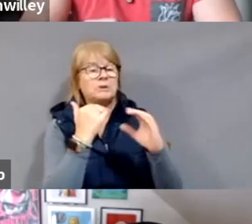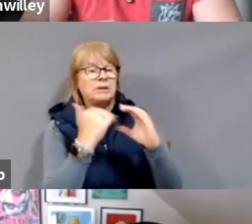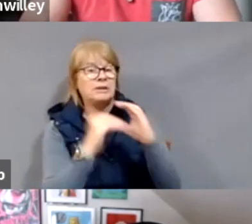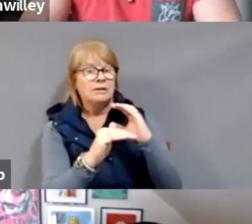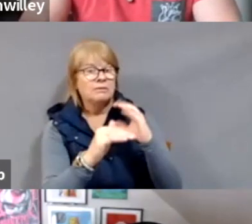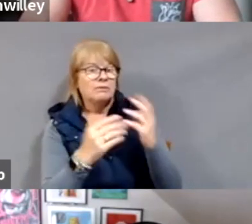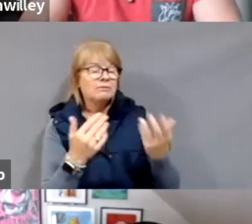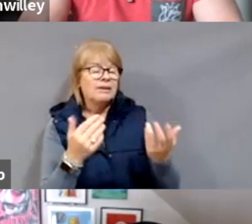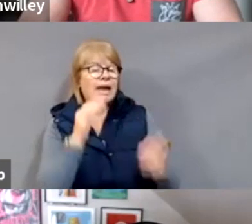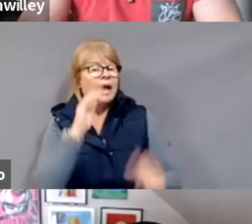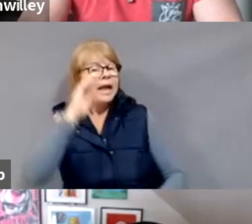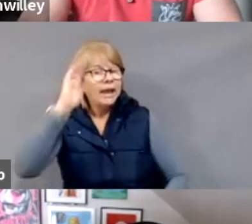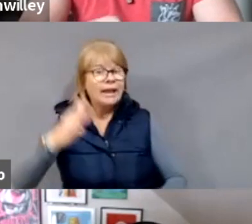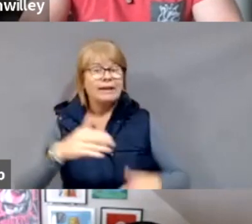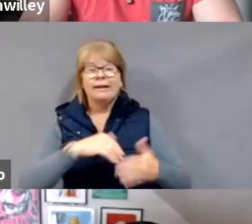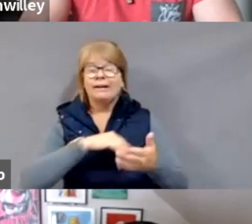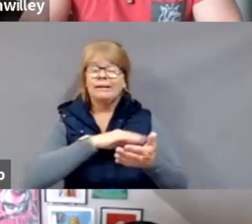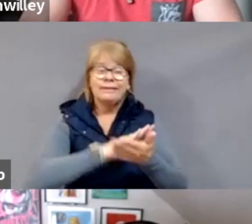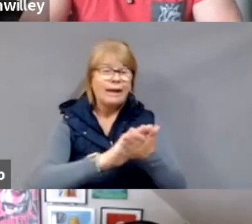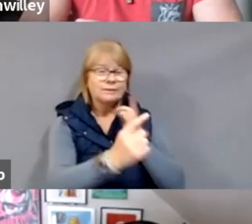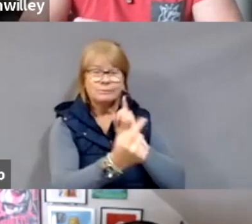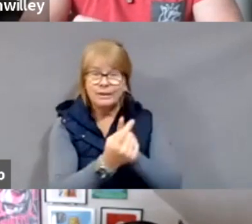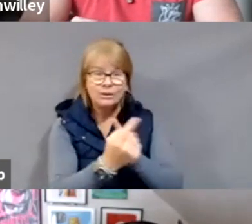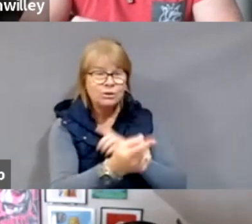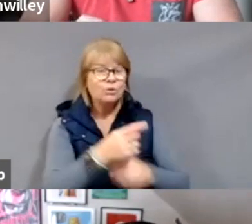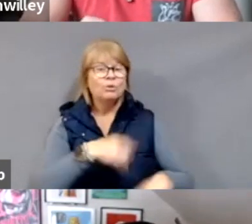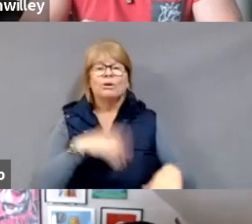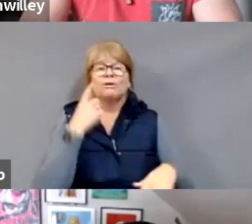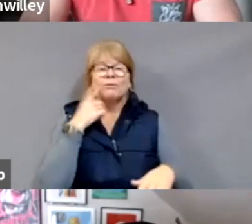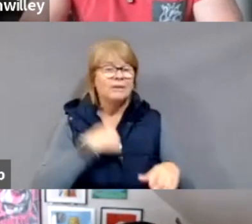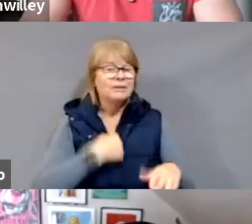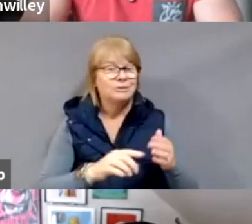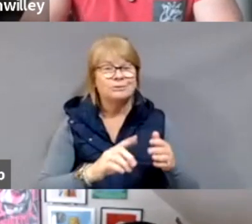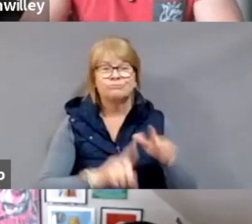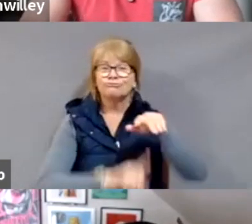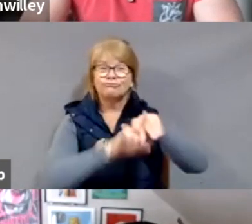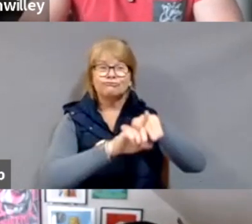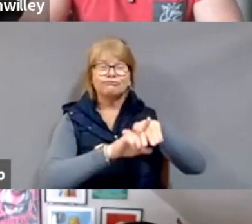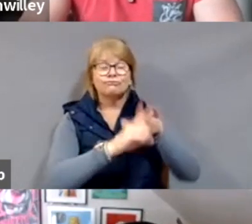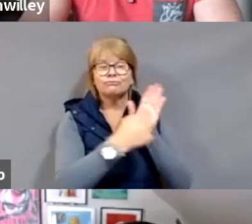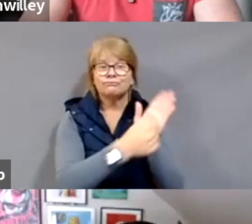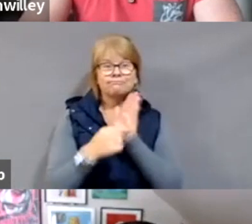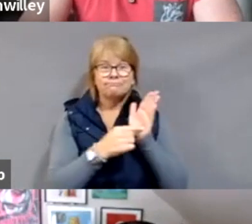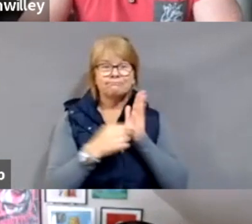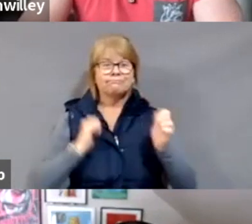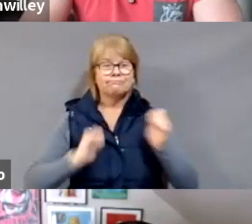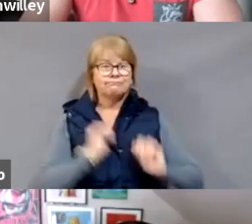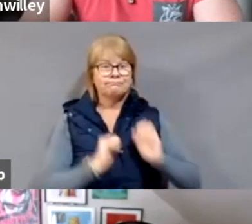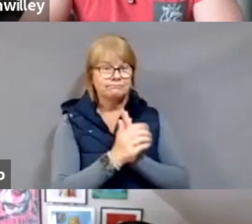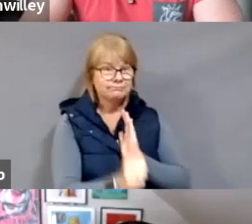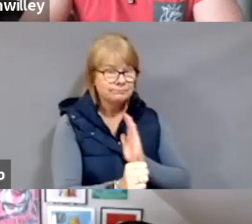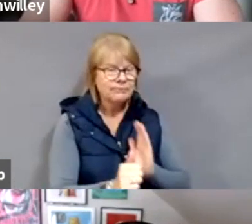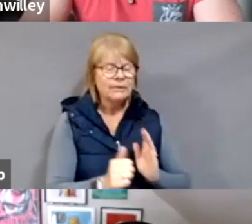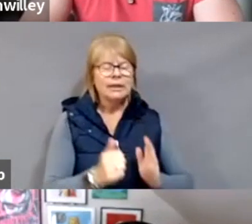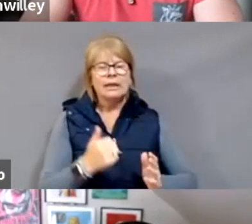follow-up email that's like, hey, it was really great to meet you or to audition for you, or I